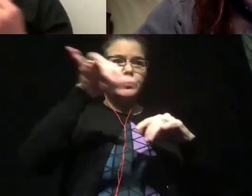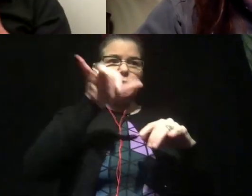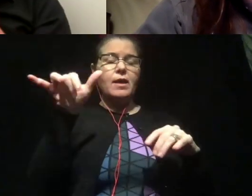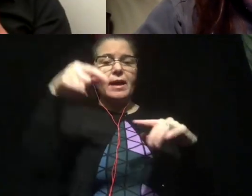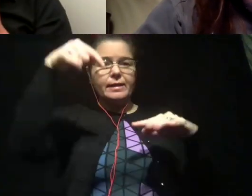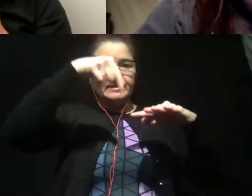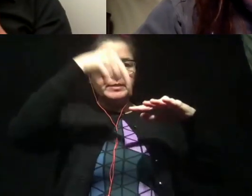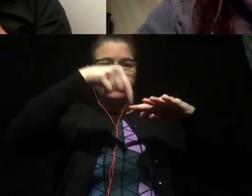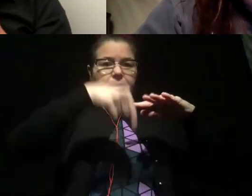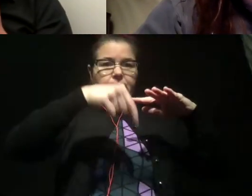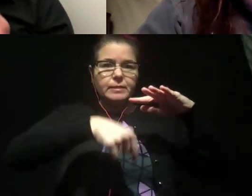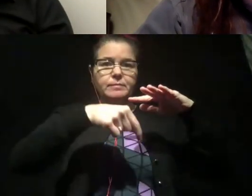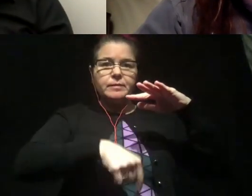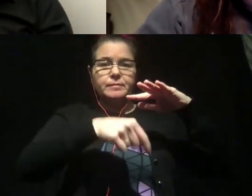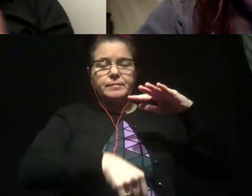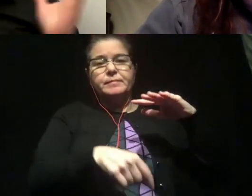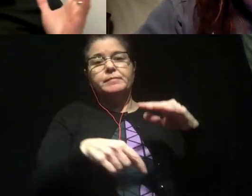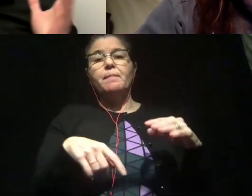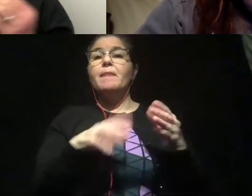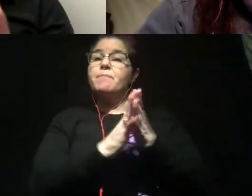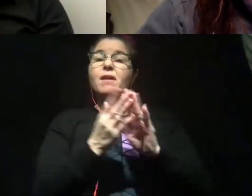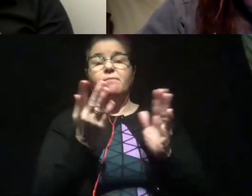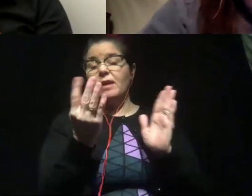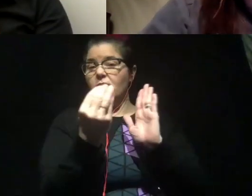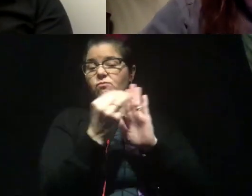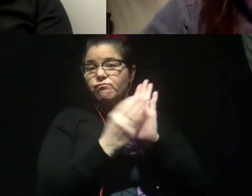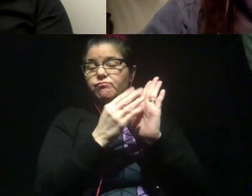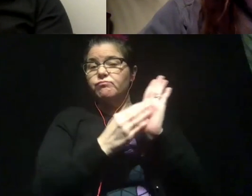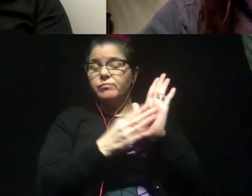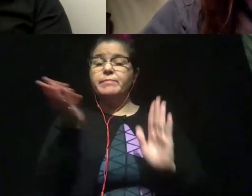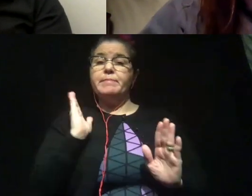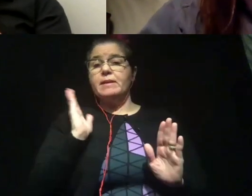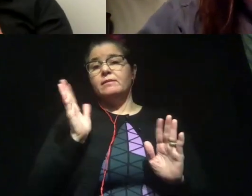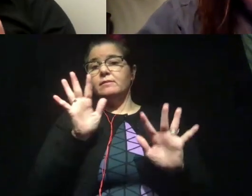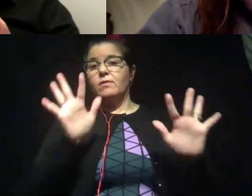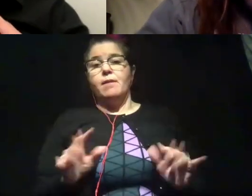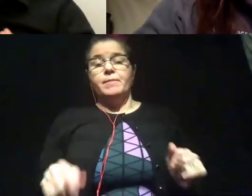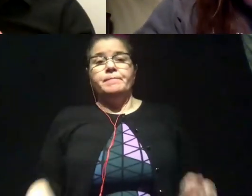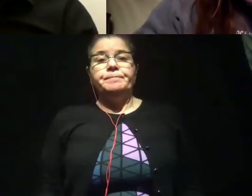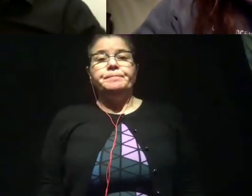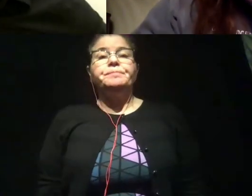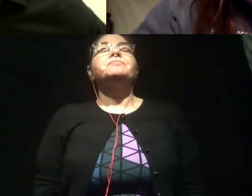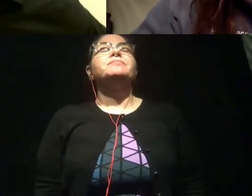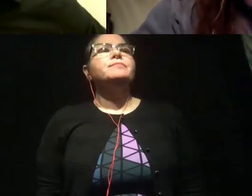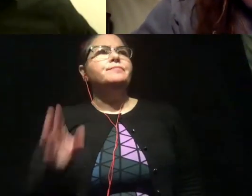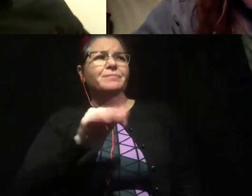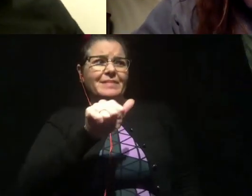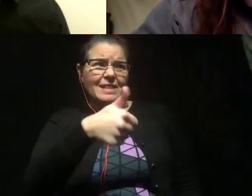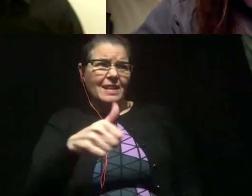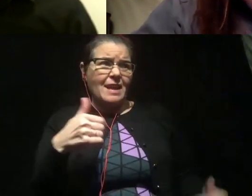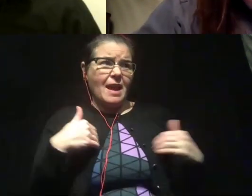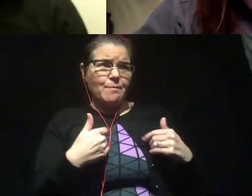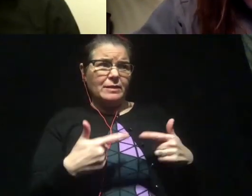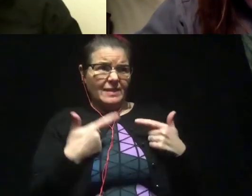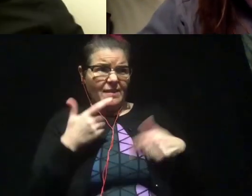deeper and deeper, and it becomes a really great record of past climate. Cool. Do any animals live on or